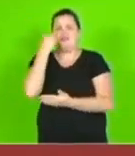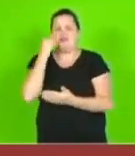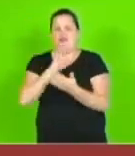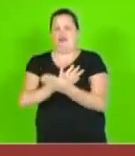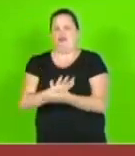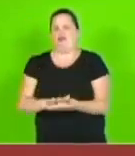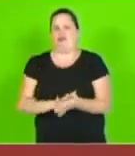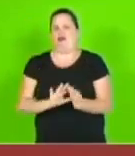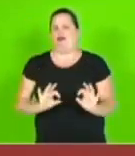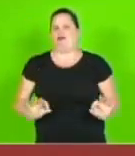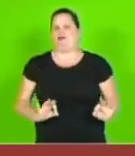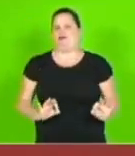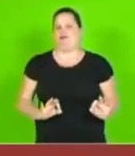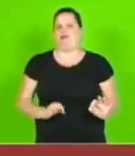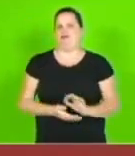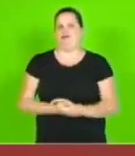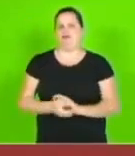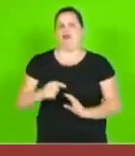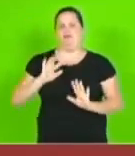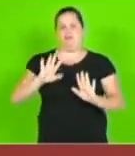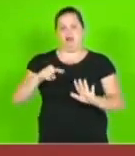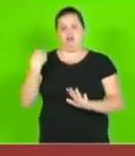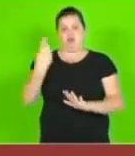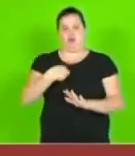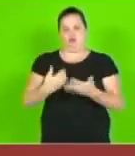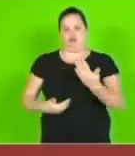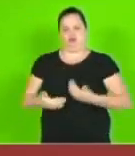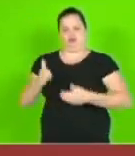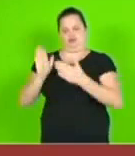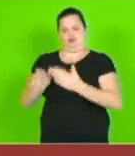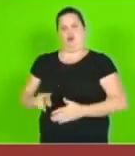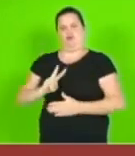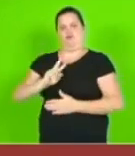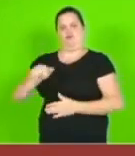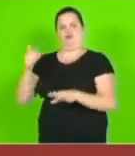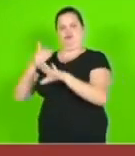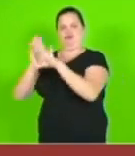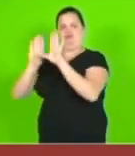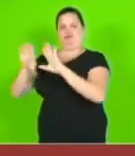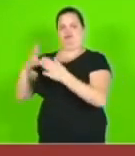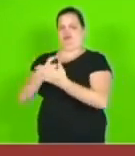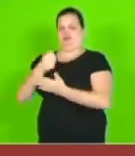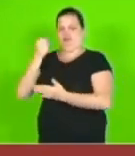They were rejected. They won't even try the supper.